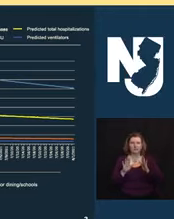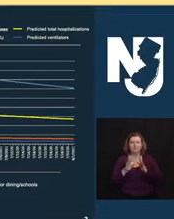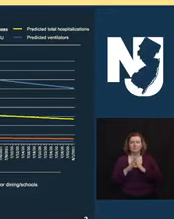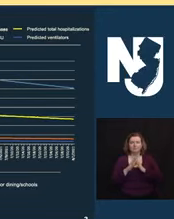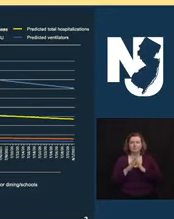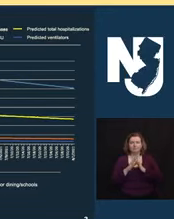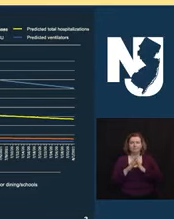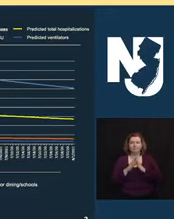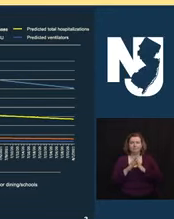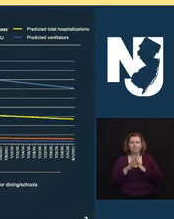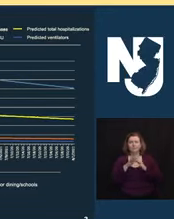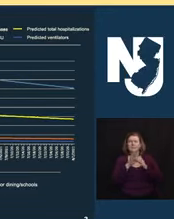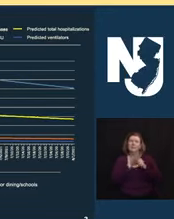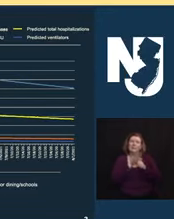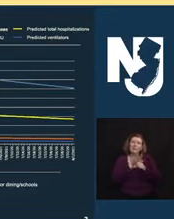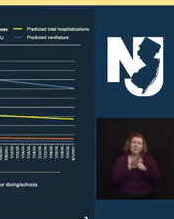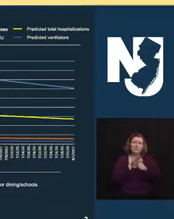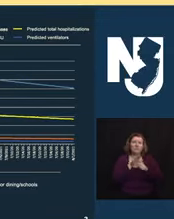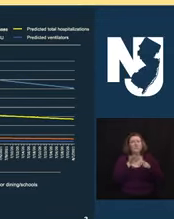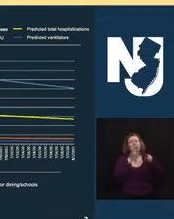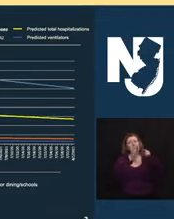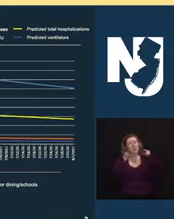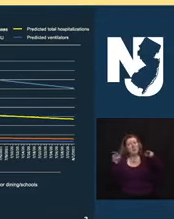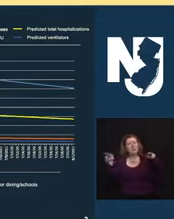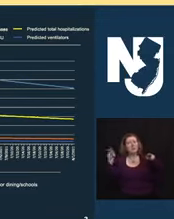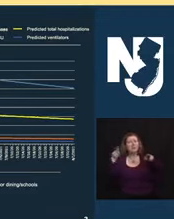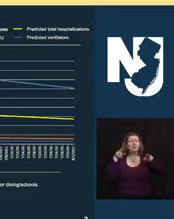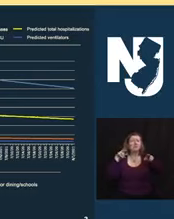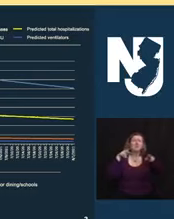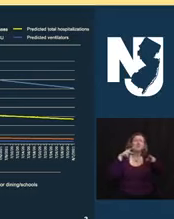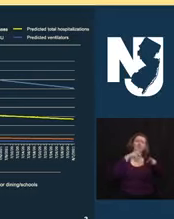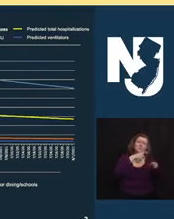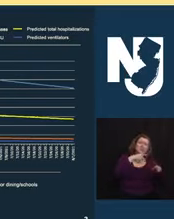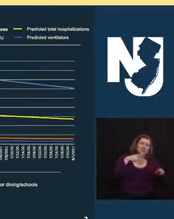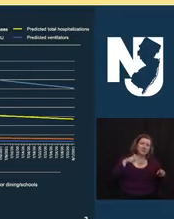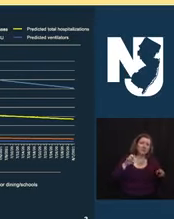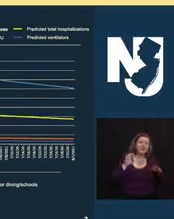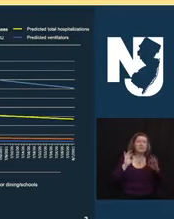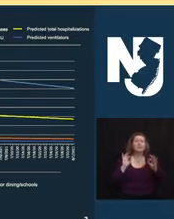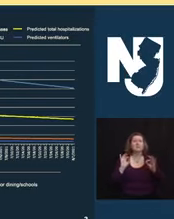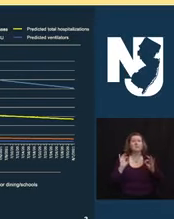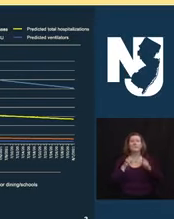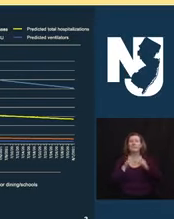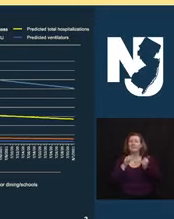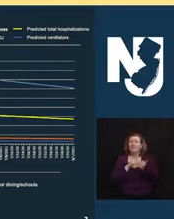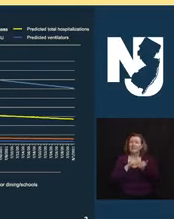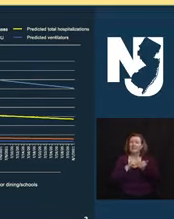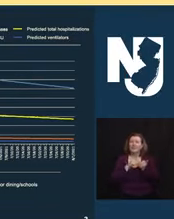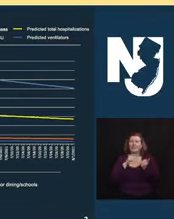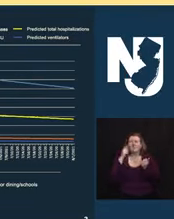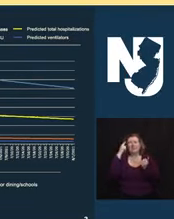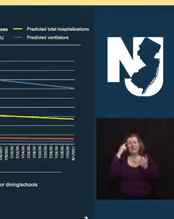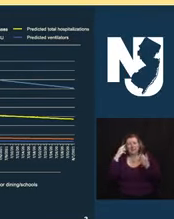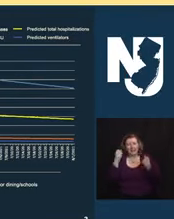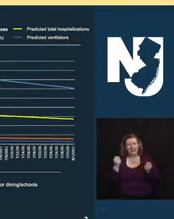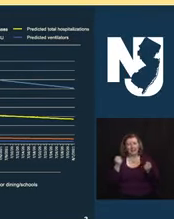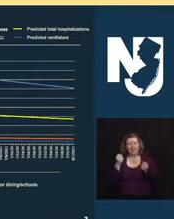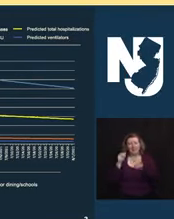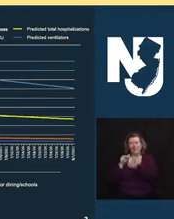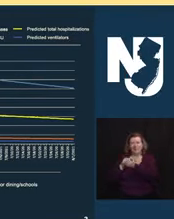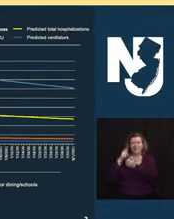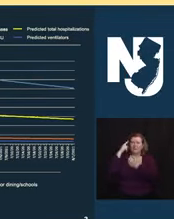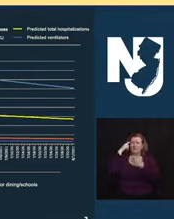what I said about doctors, nurses, and support staff. Their capacity, their mental health, their physical health is also a huge factor